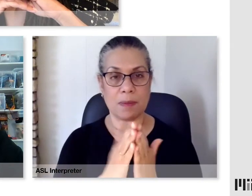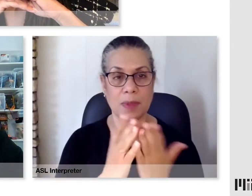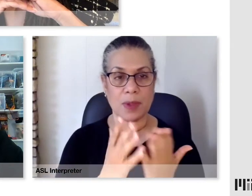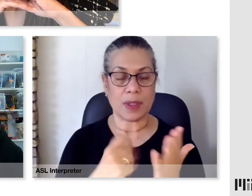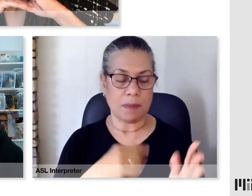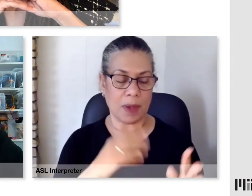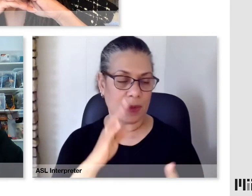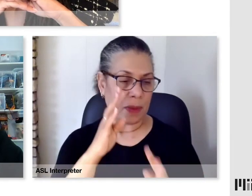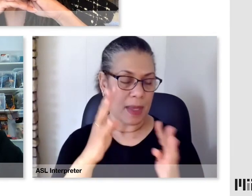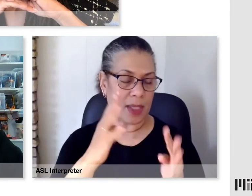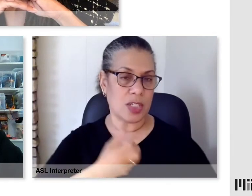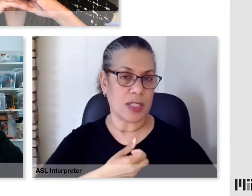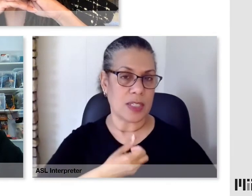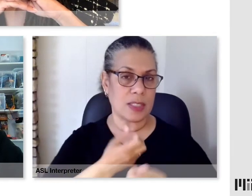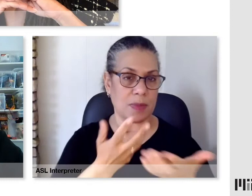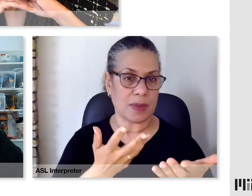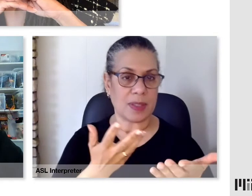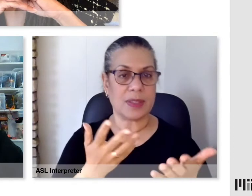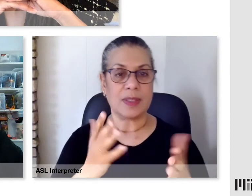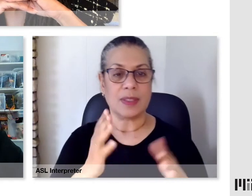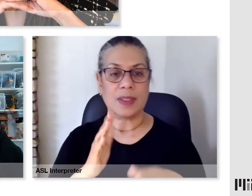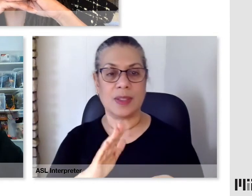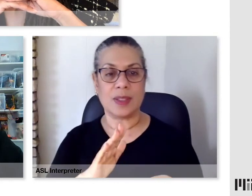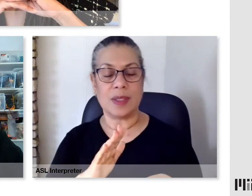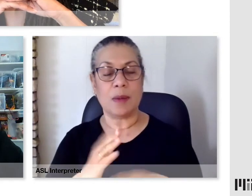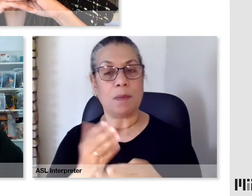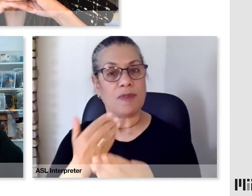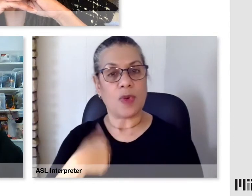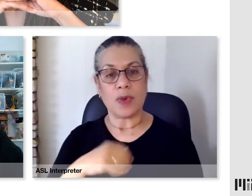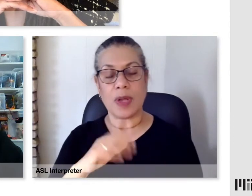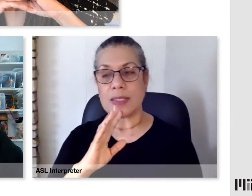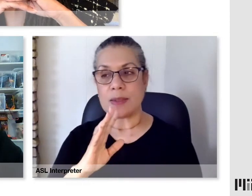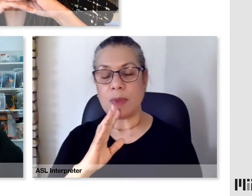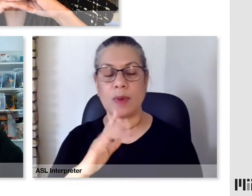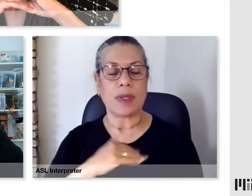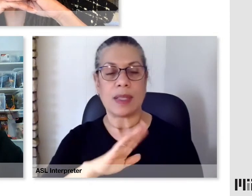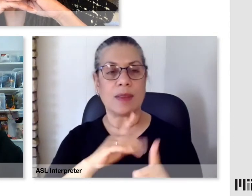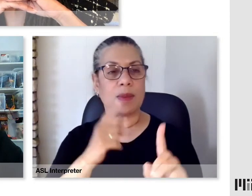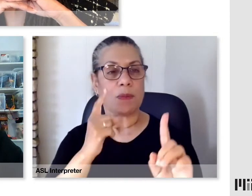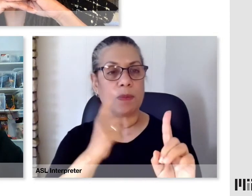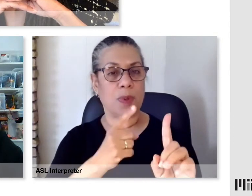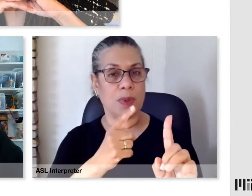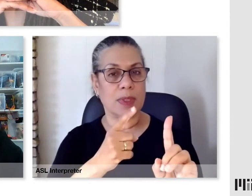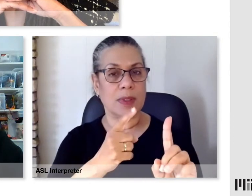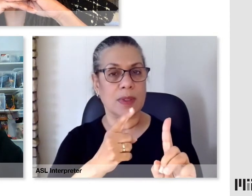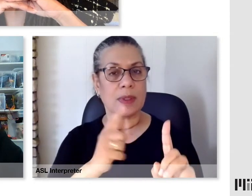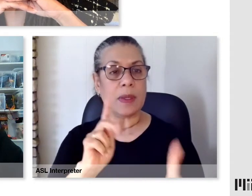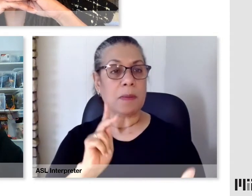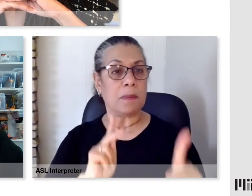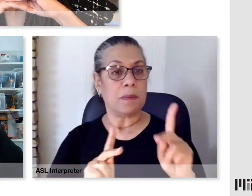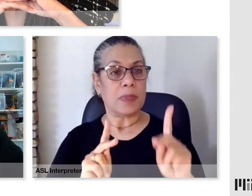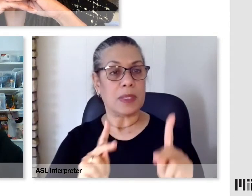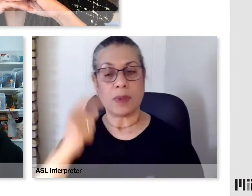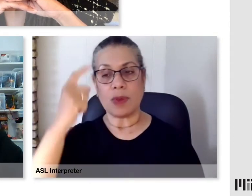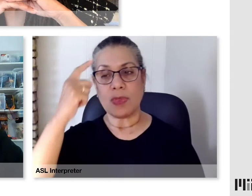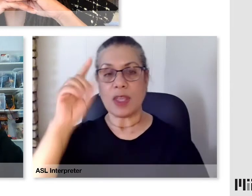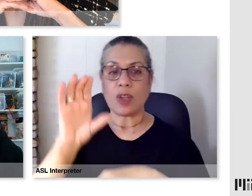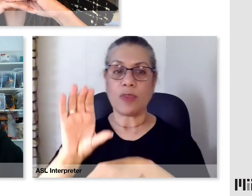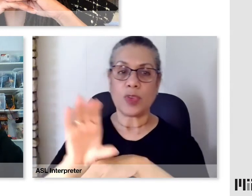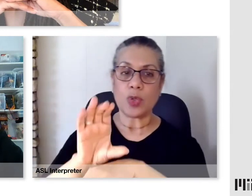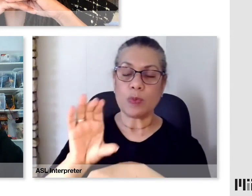and Expression, was on the screen I saw before I spoke. And the central idea is that while people often think of computing